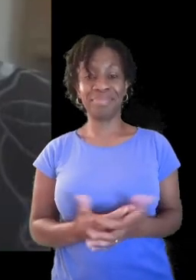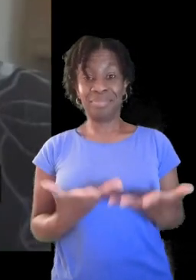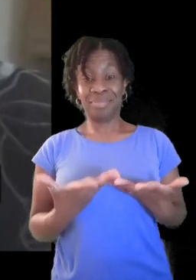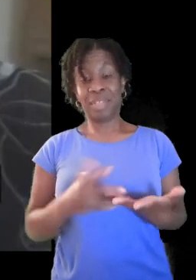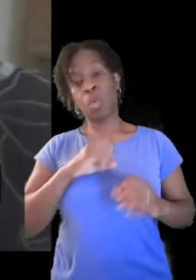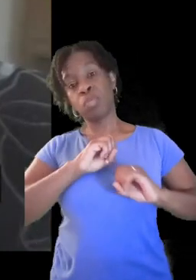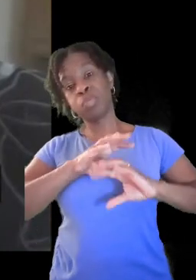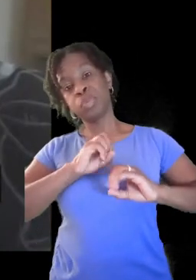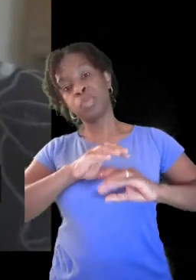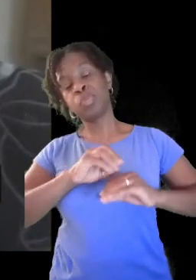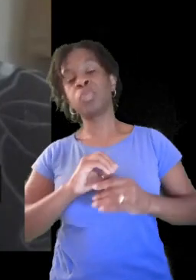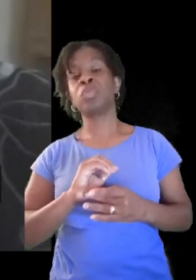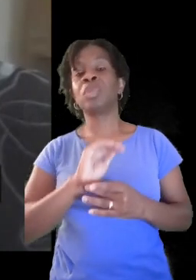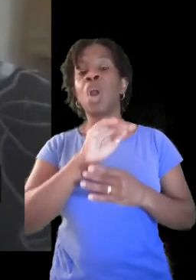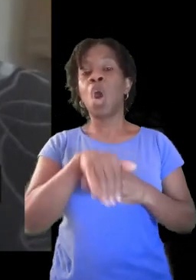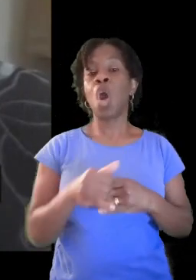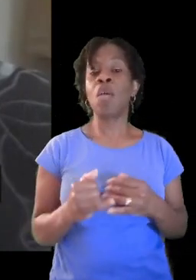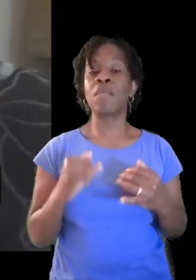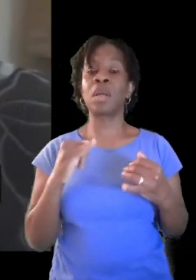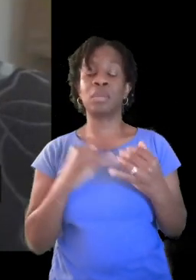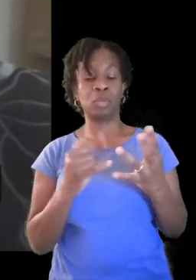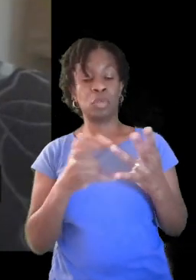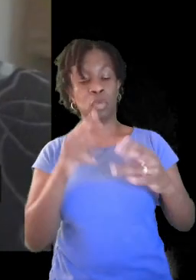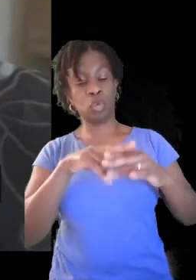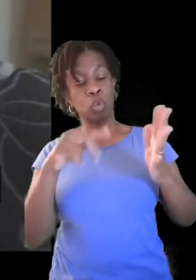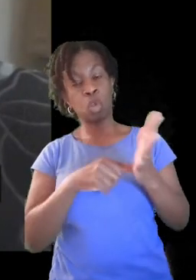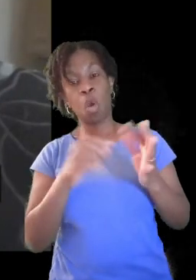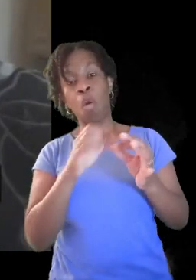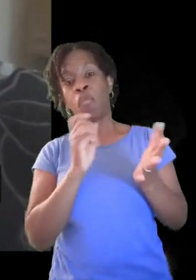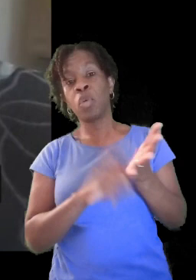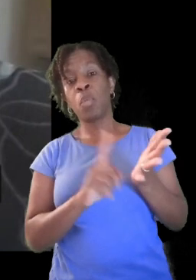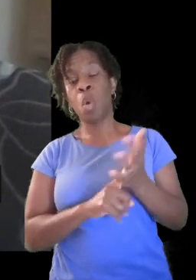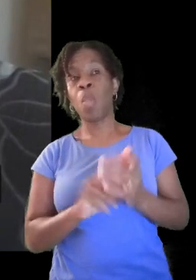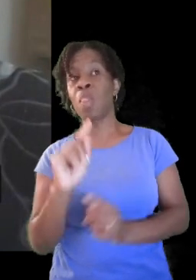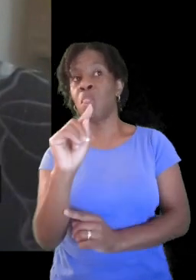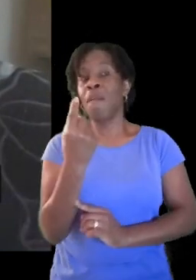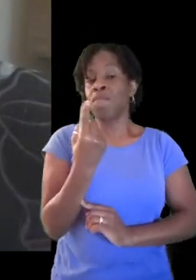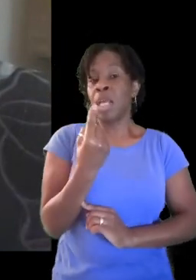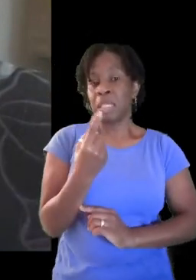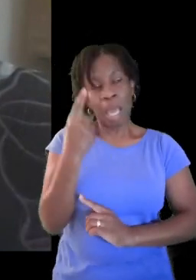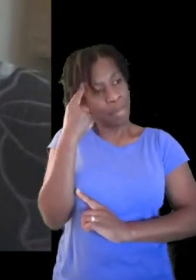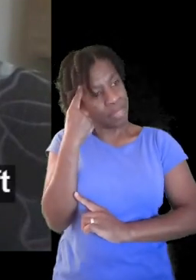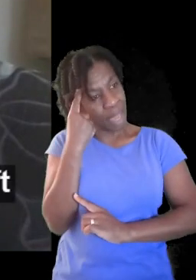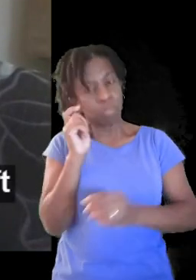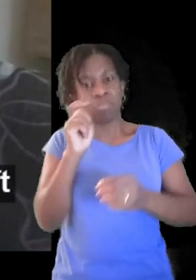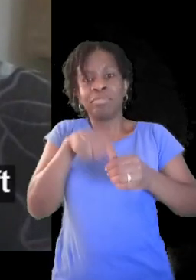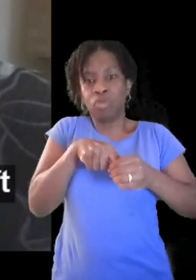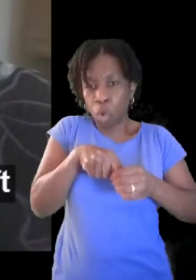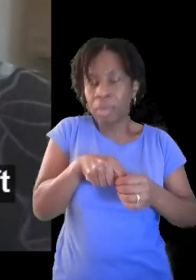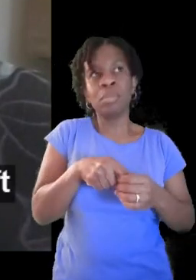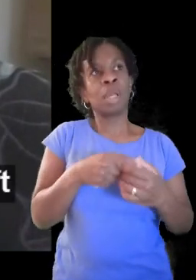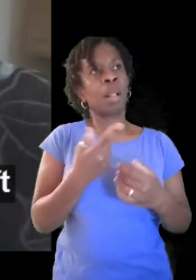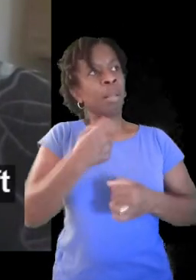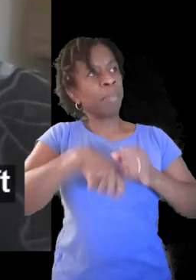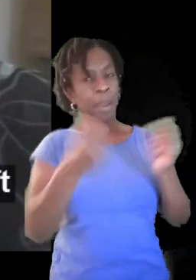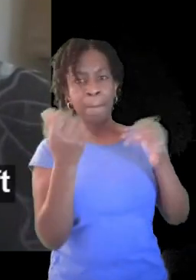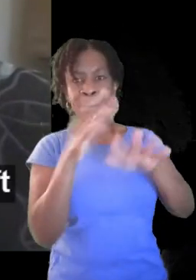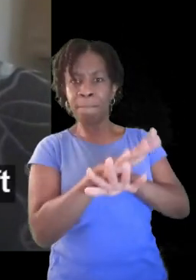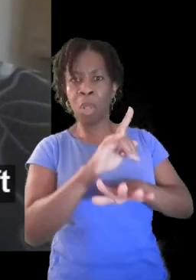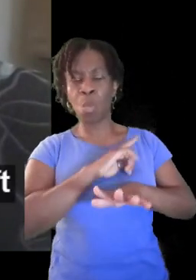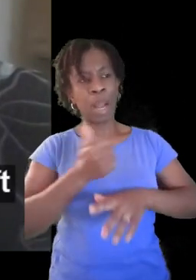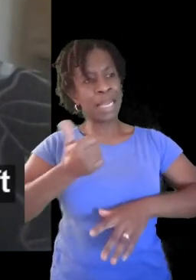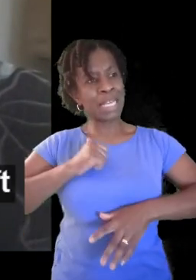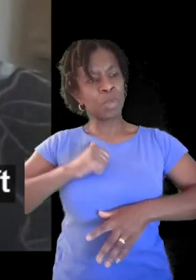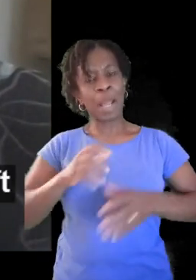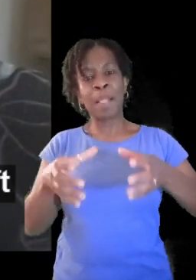Today I'm going to talk to you about softball. When people come play the game softball the first time, they are super confused because they